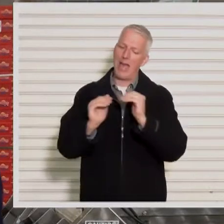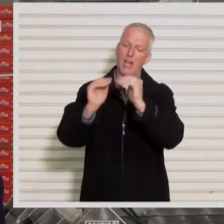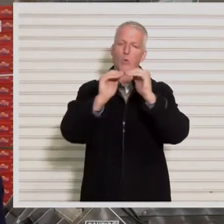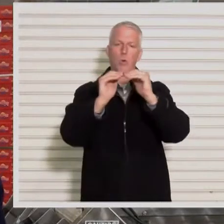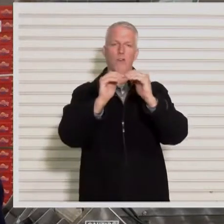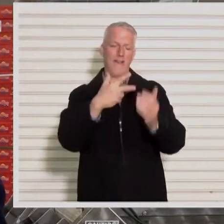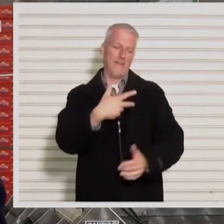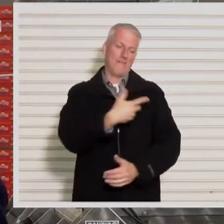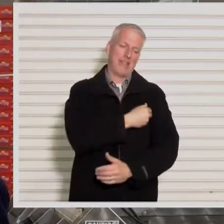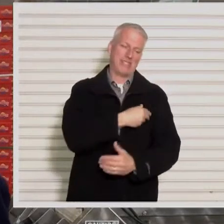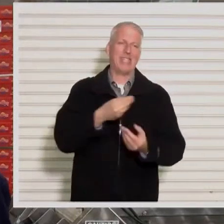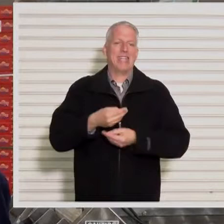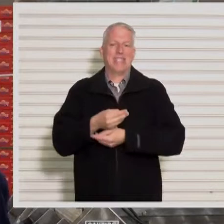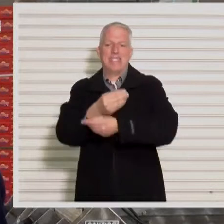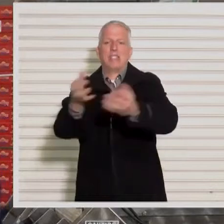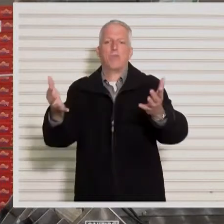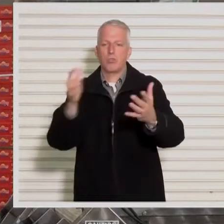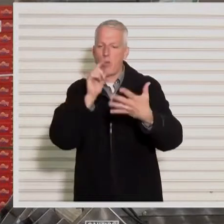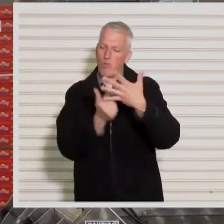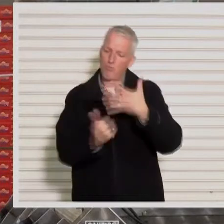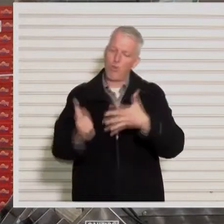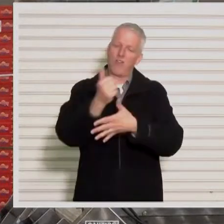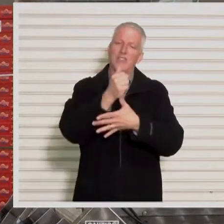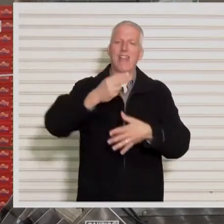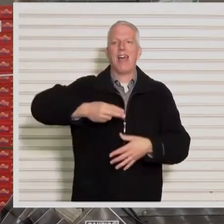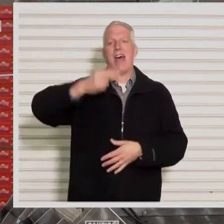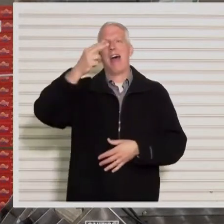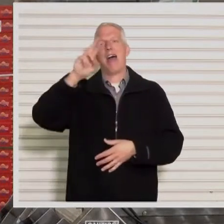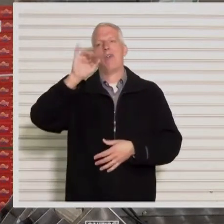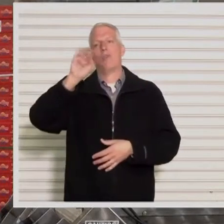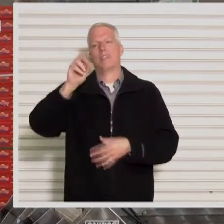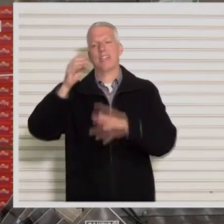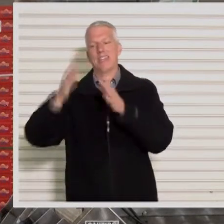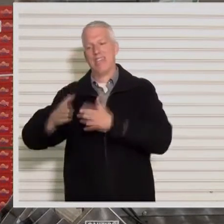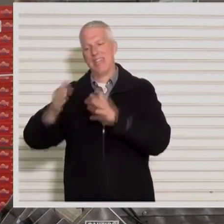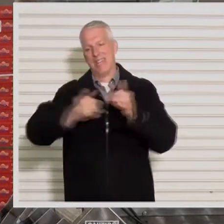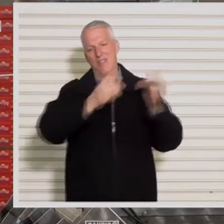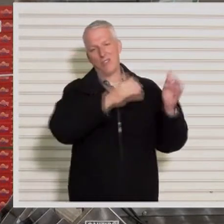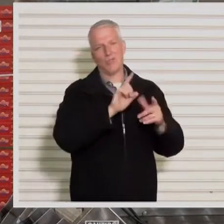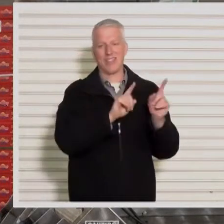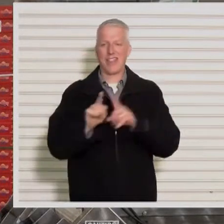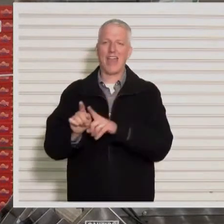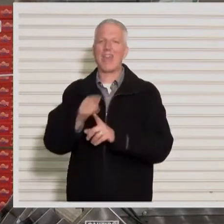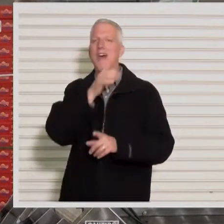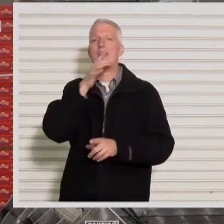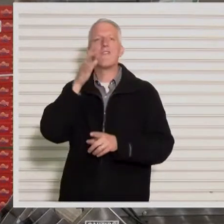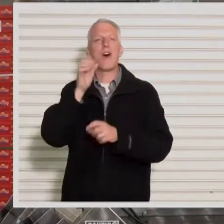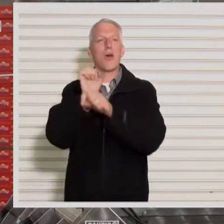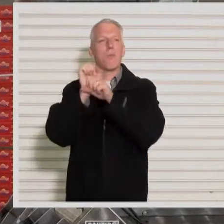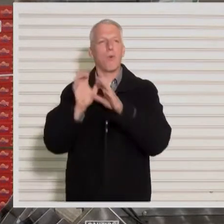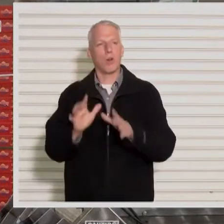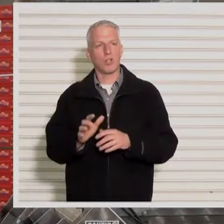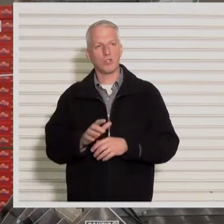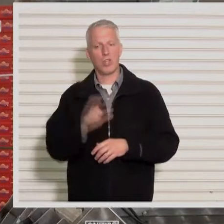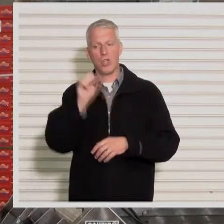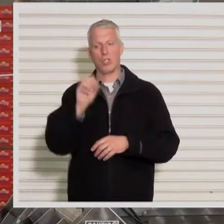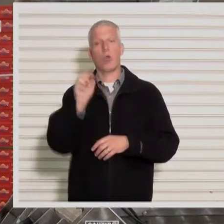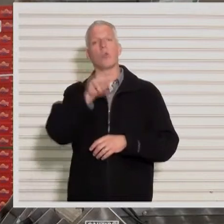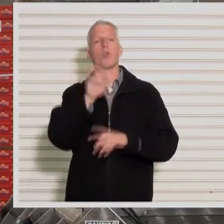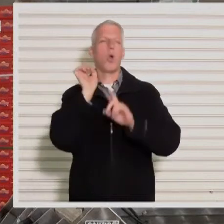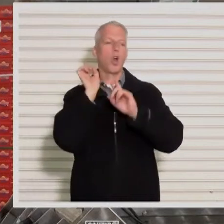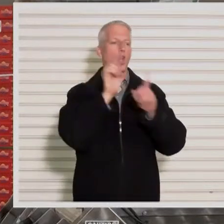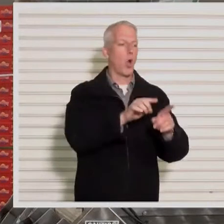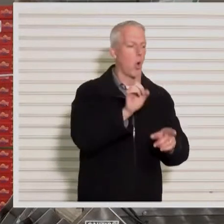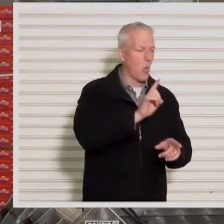distribution that prioritizes high-risk individuals like farm workers. So you go to where the risk